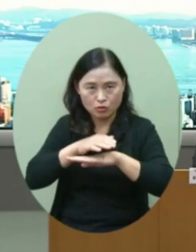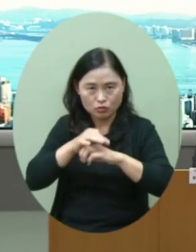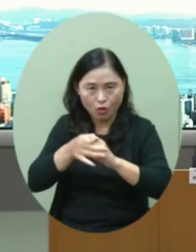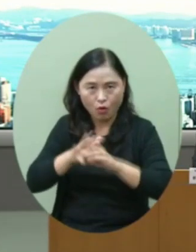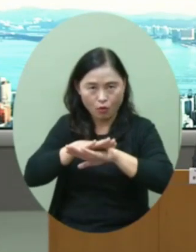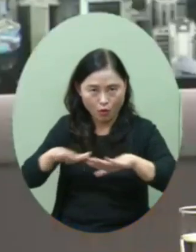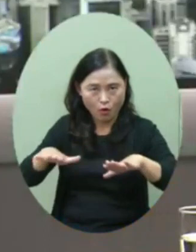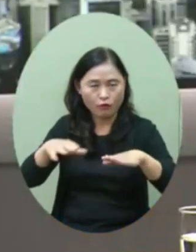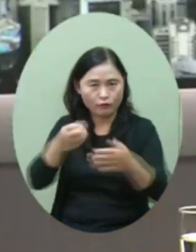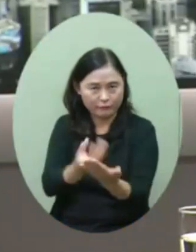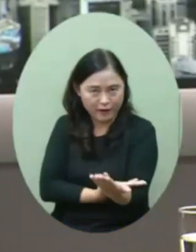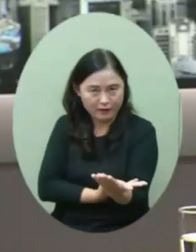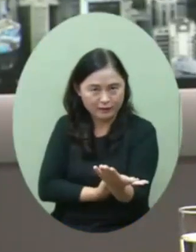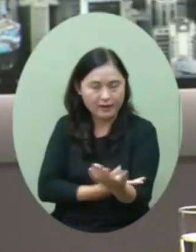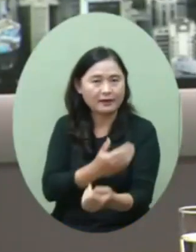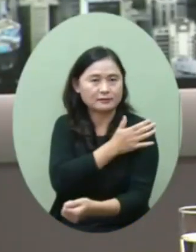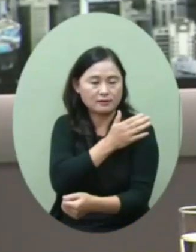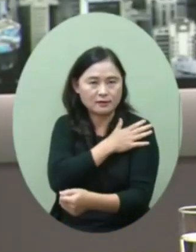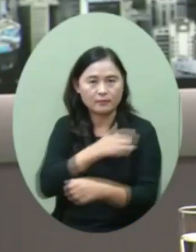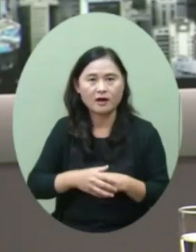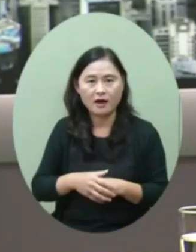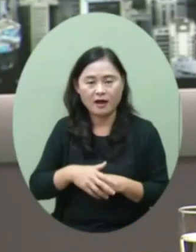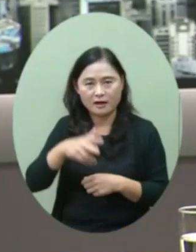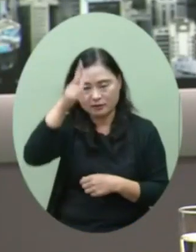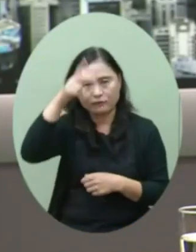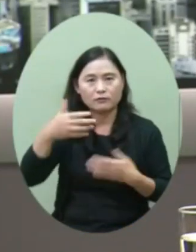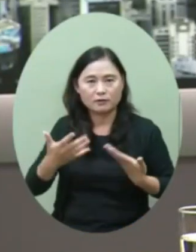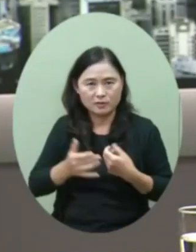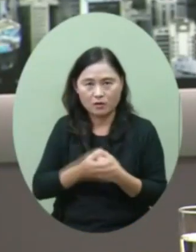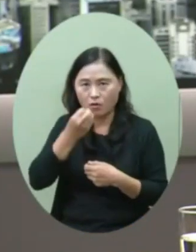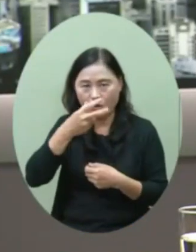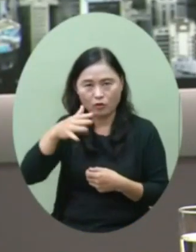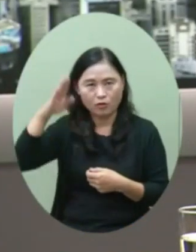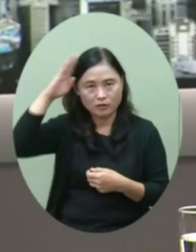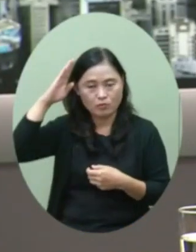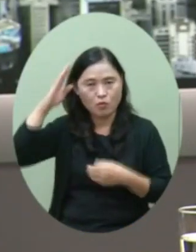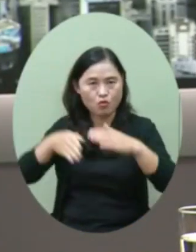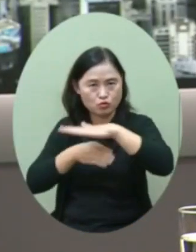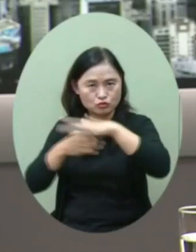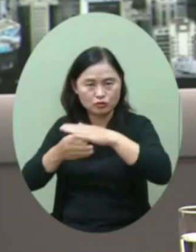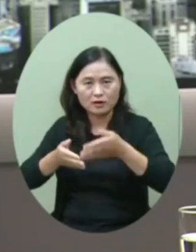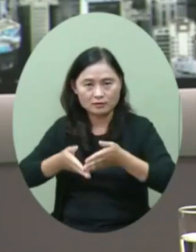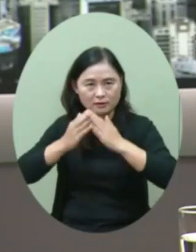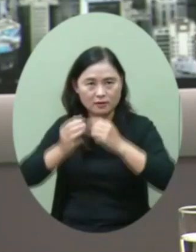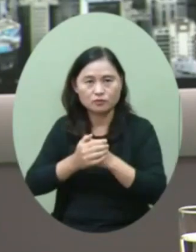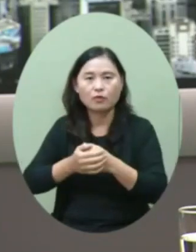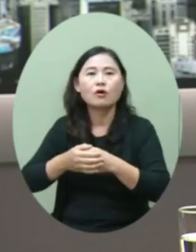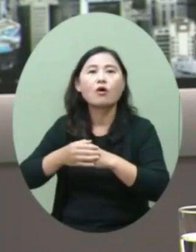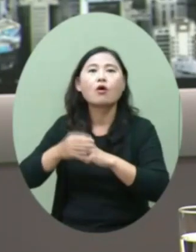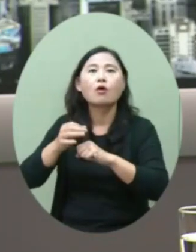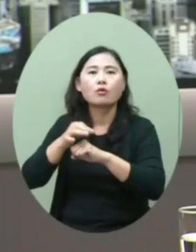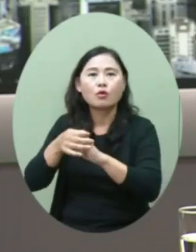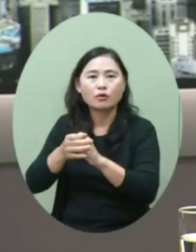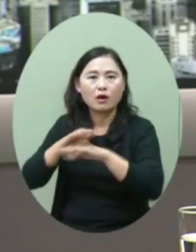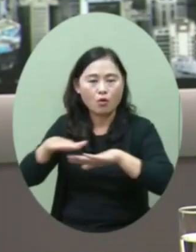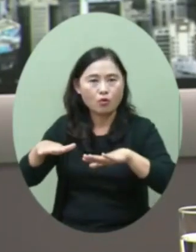Now, the Hong Kong SL government has to perform its duties under the national security law.